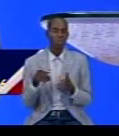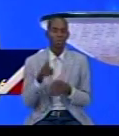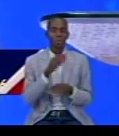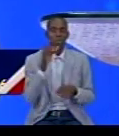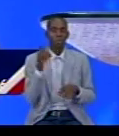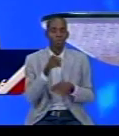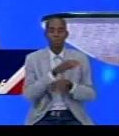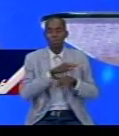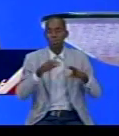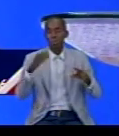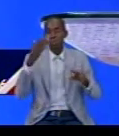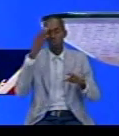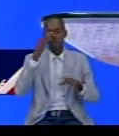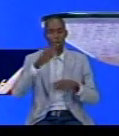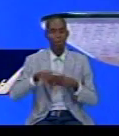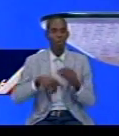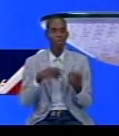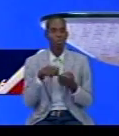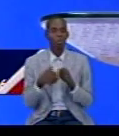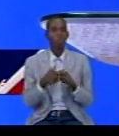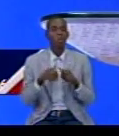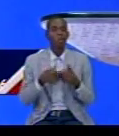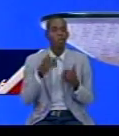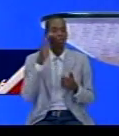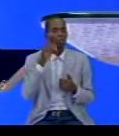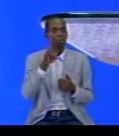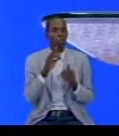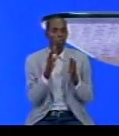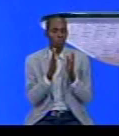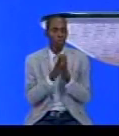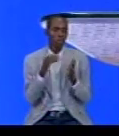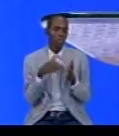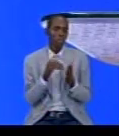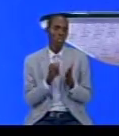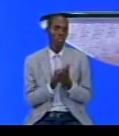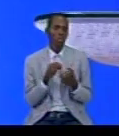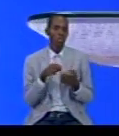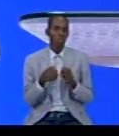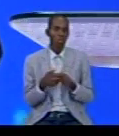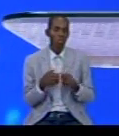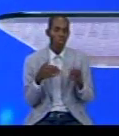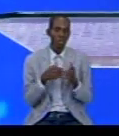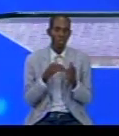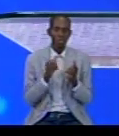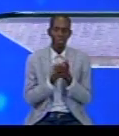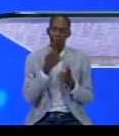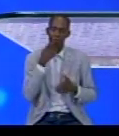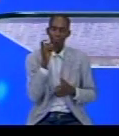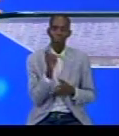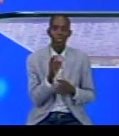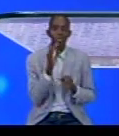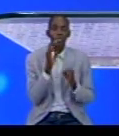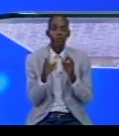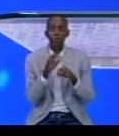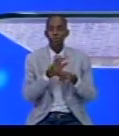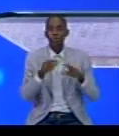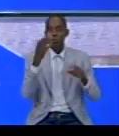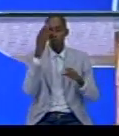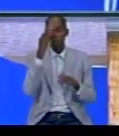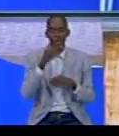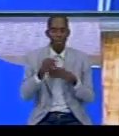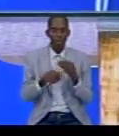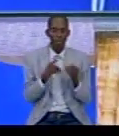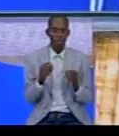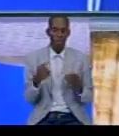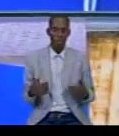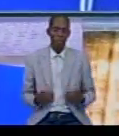know about the problem, how do we pray against the problem, against the decree? If we do not know about the challenge, how